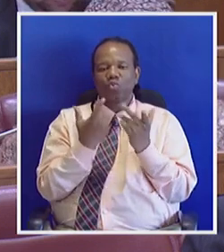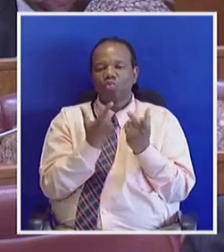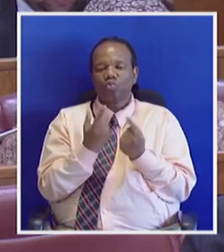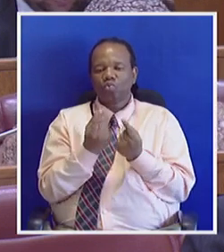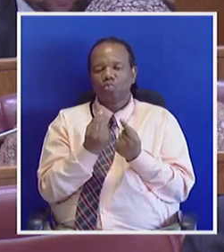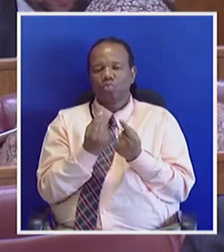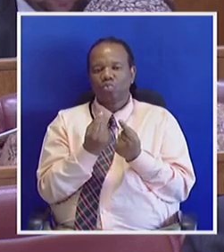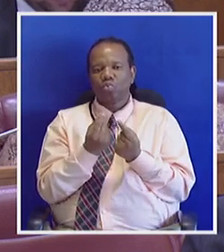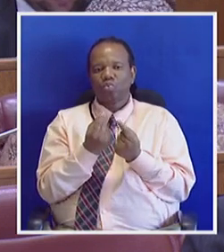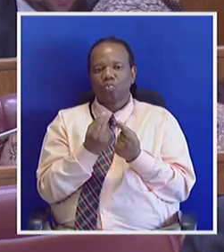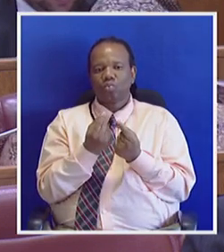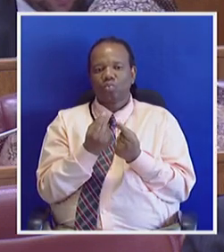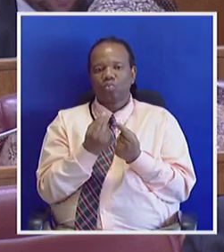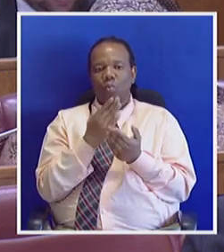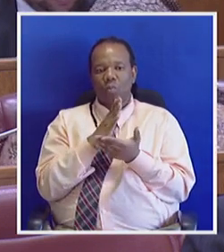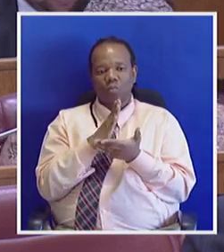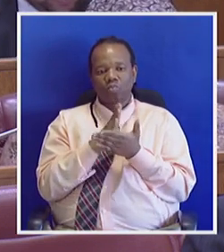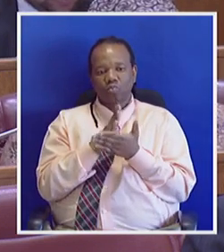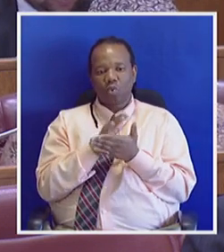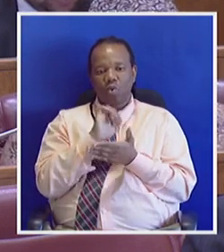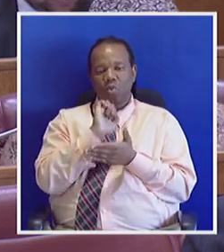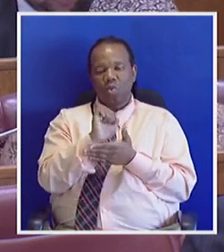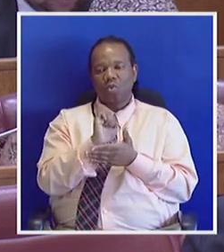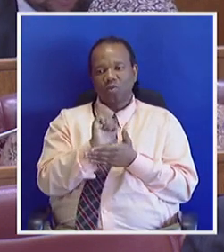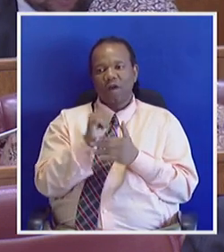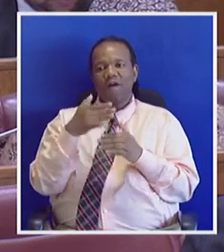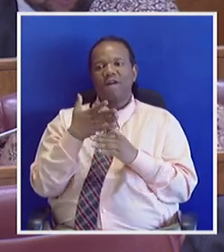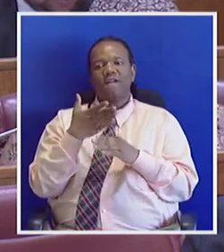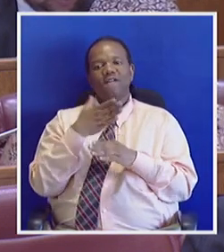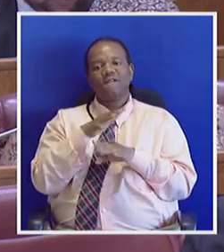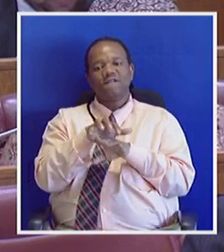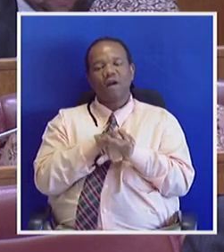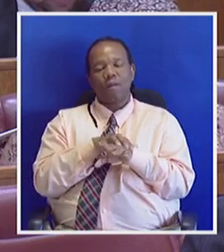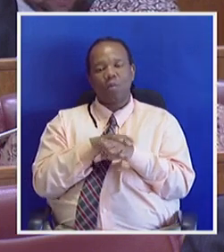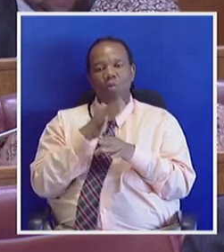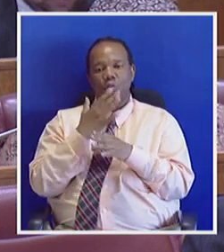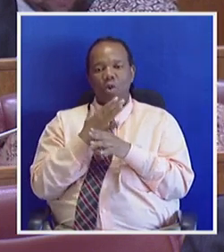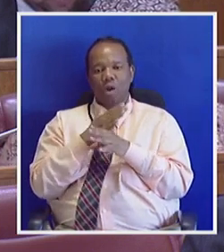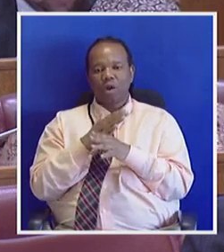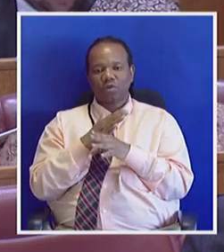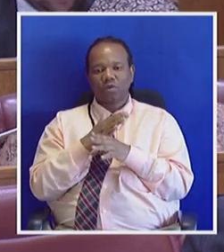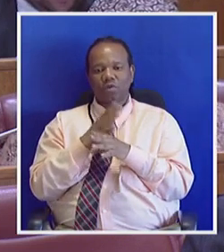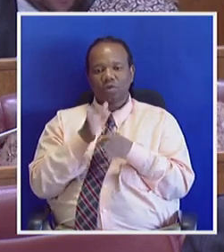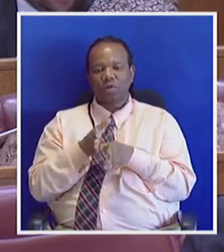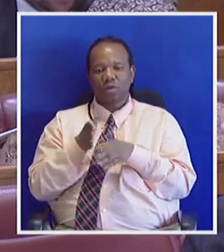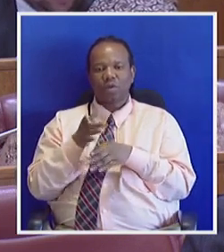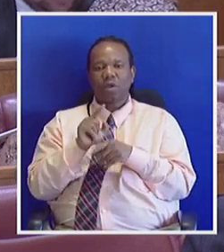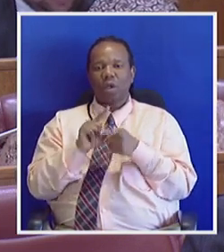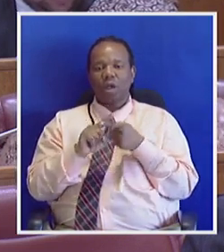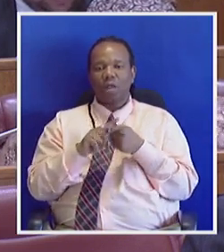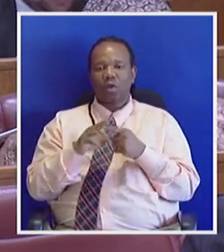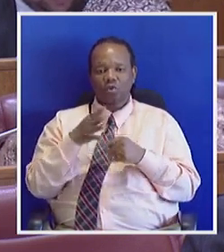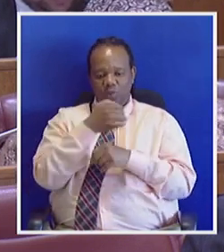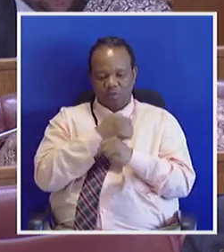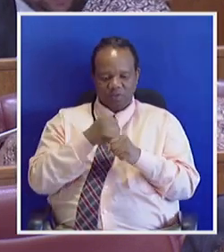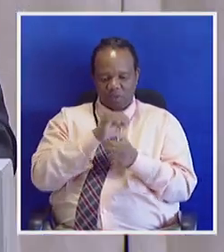to ensure that domestic workers and farm workers will benefit from this legislation? Thank you, sir.